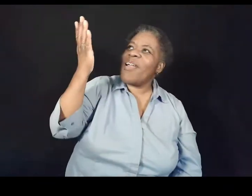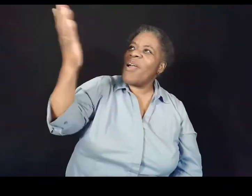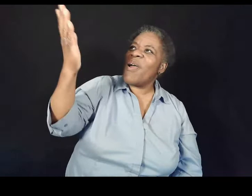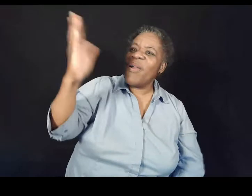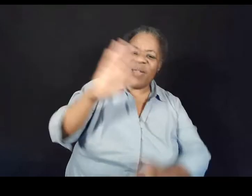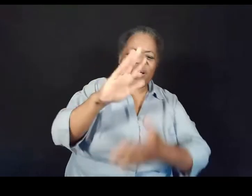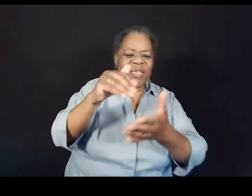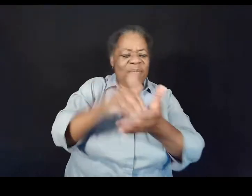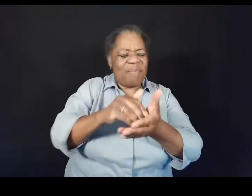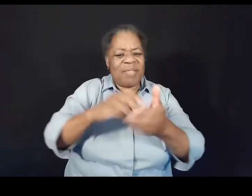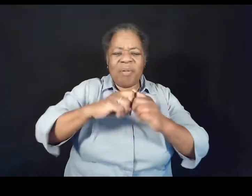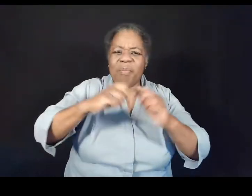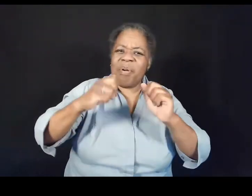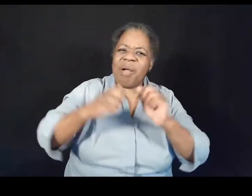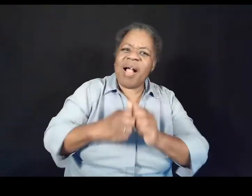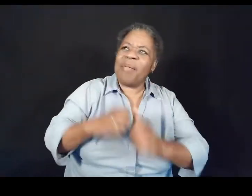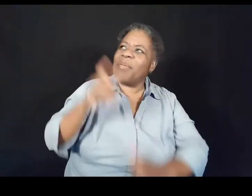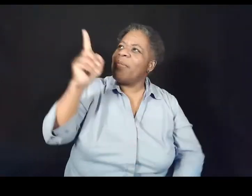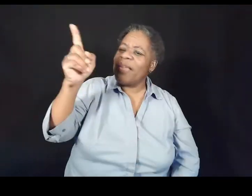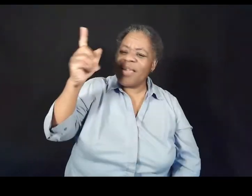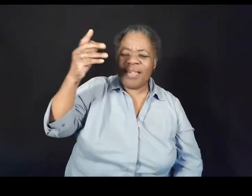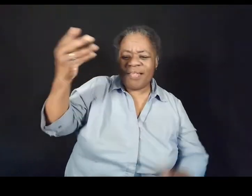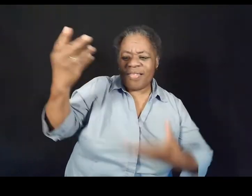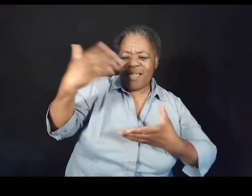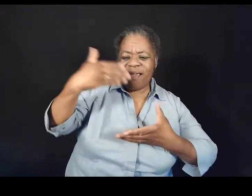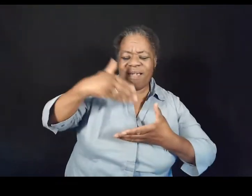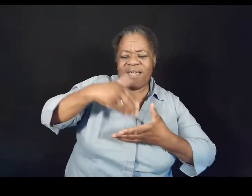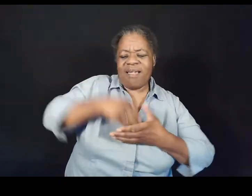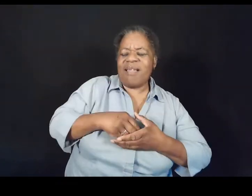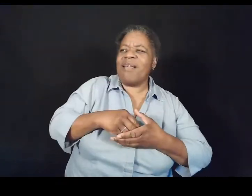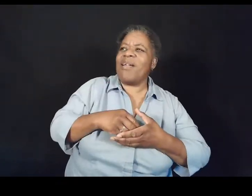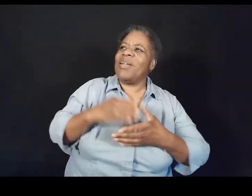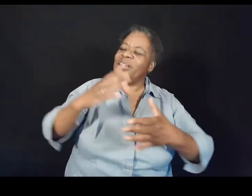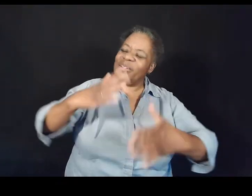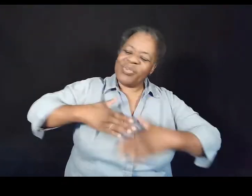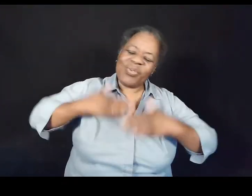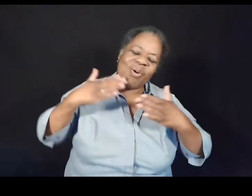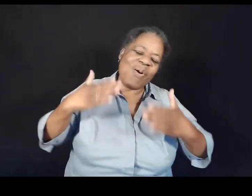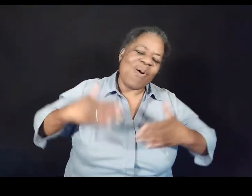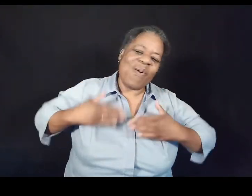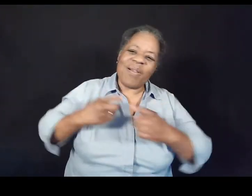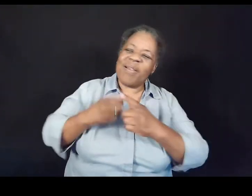joy. This is the joy of the Lord.